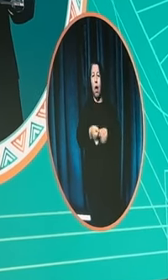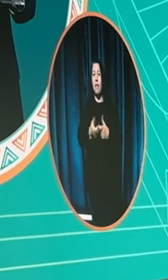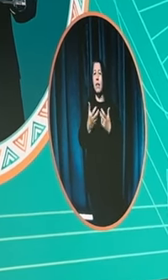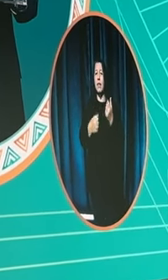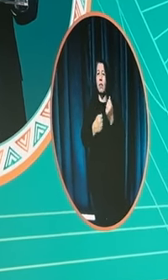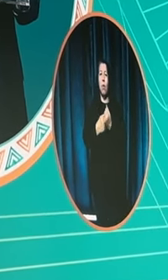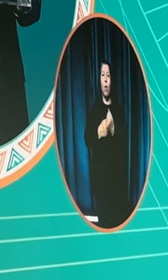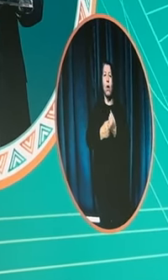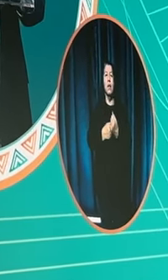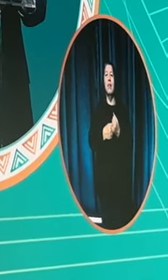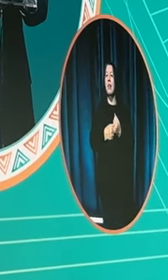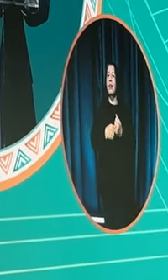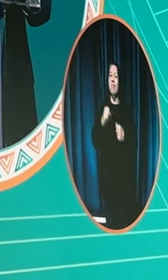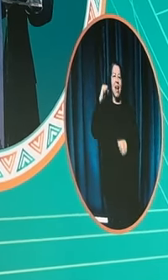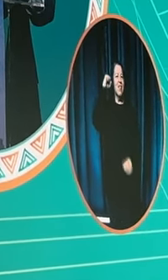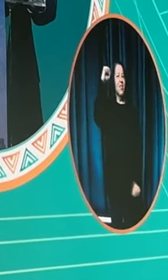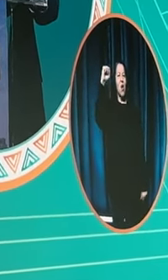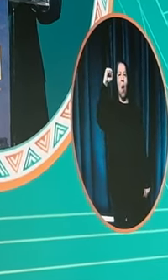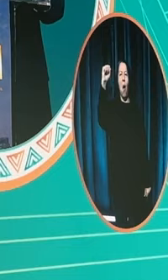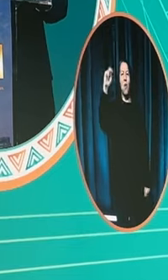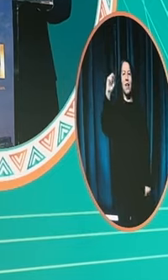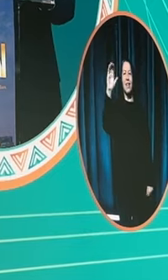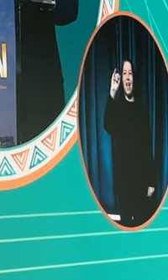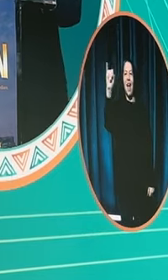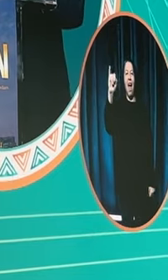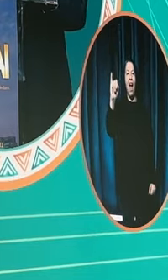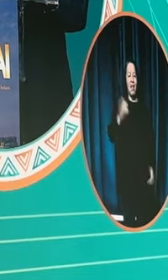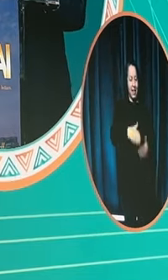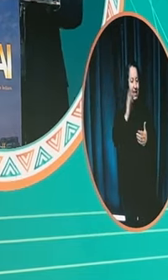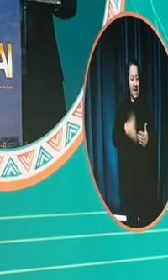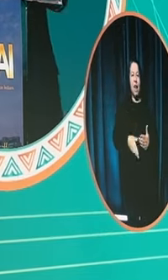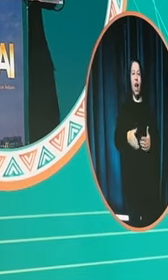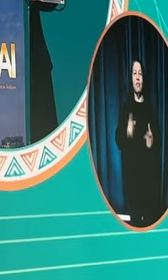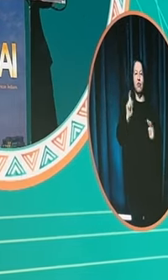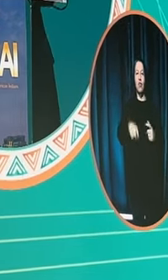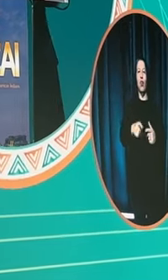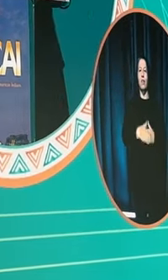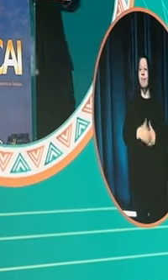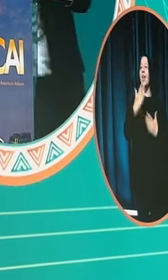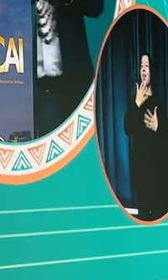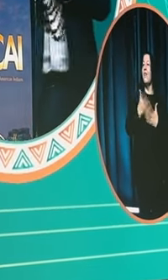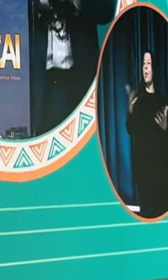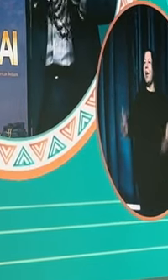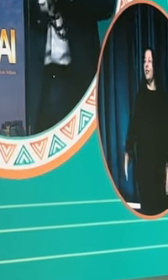And let's go, NCAI. Let's get this done. Thank you very much.